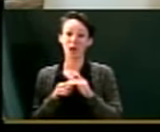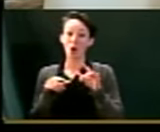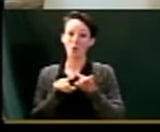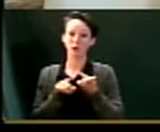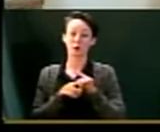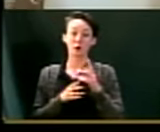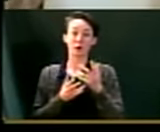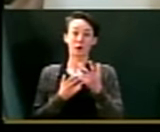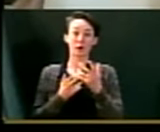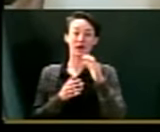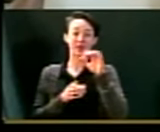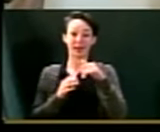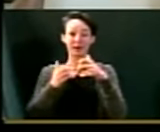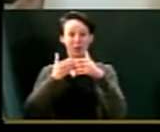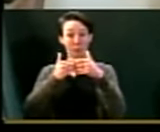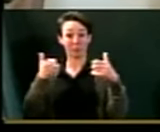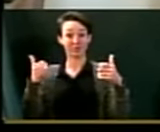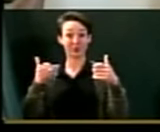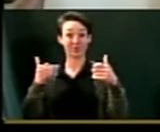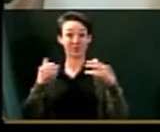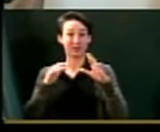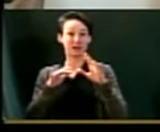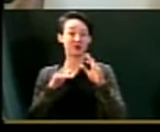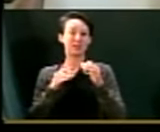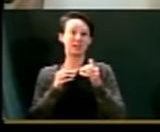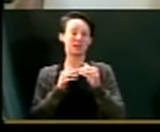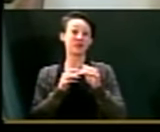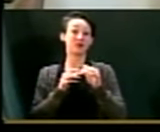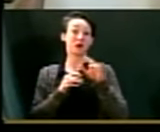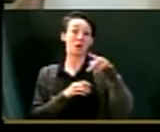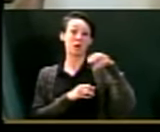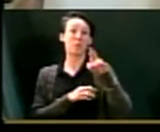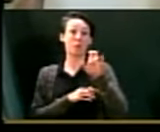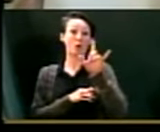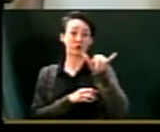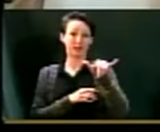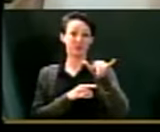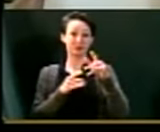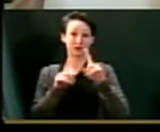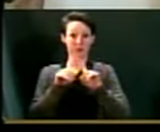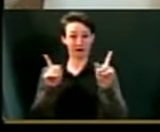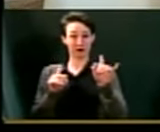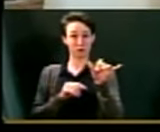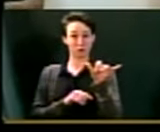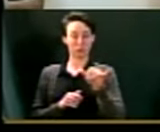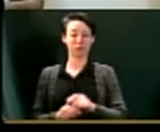down by party. However that may have happened,